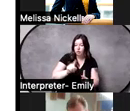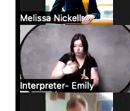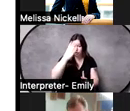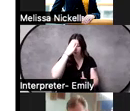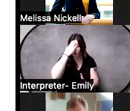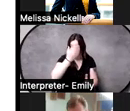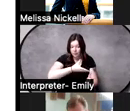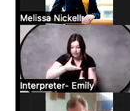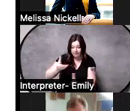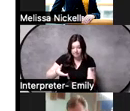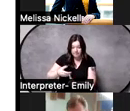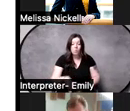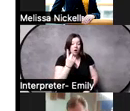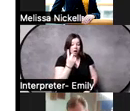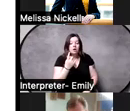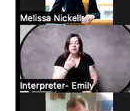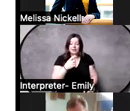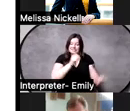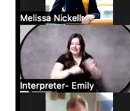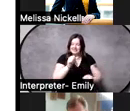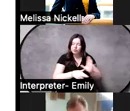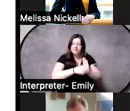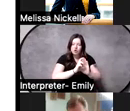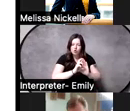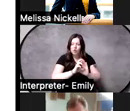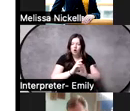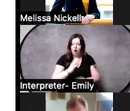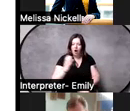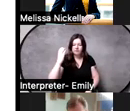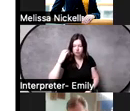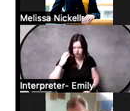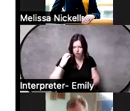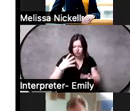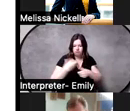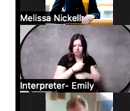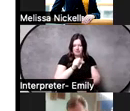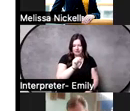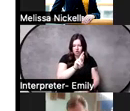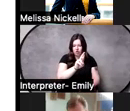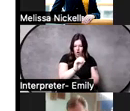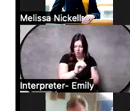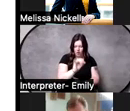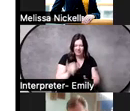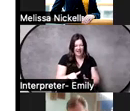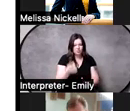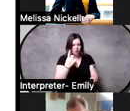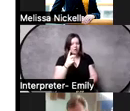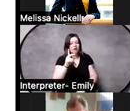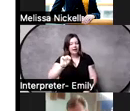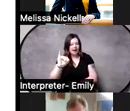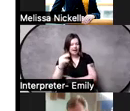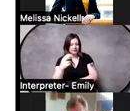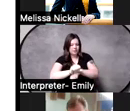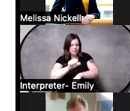scientific review officer, or an SRO. This is an NIH employee who has scientific expertise and coordinates the activities